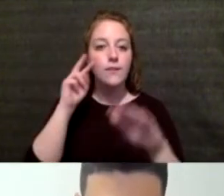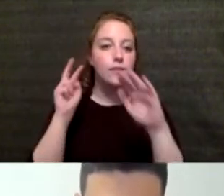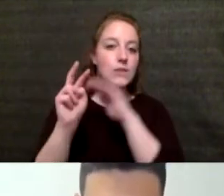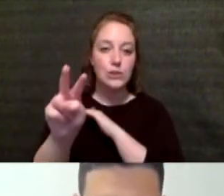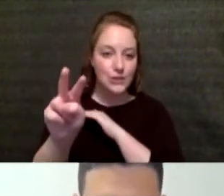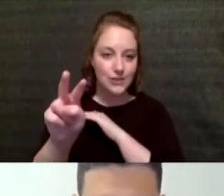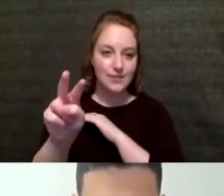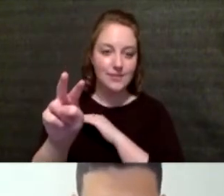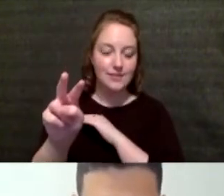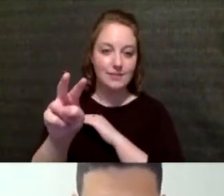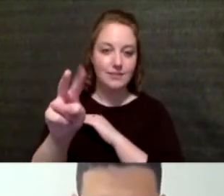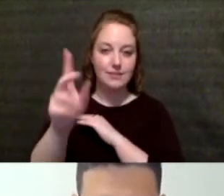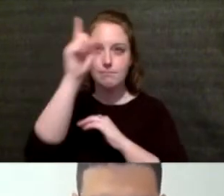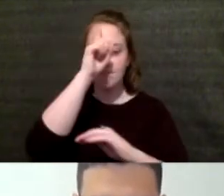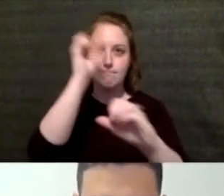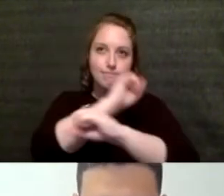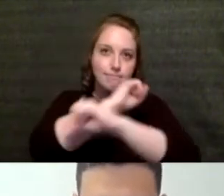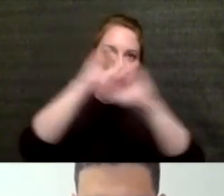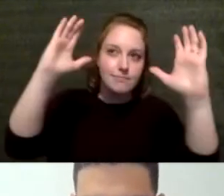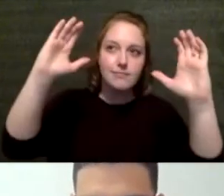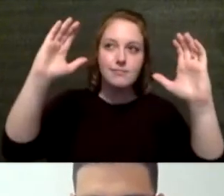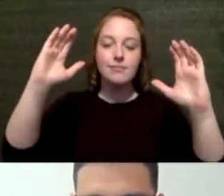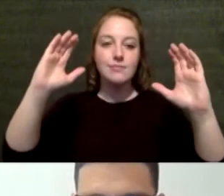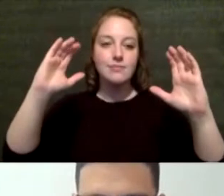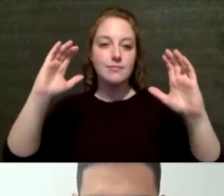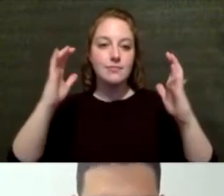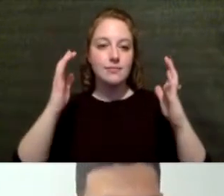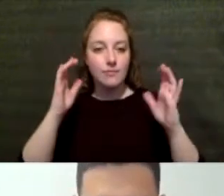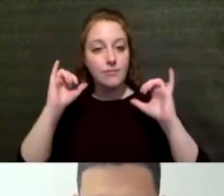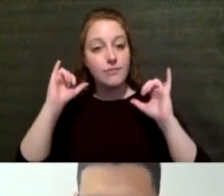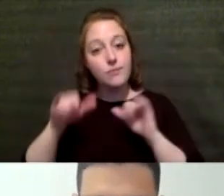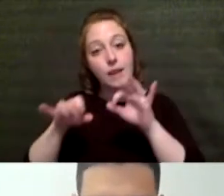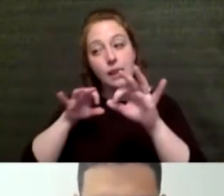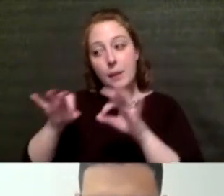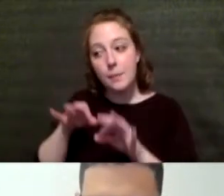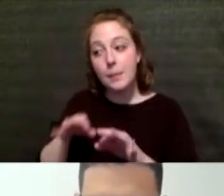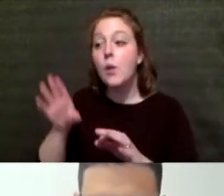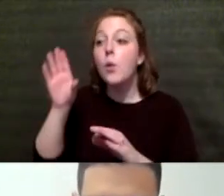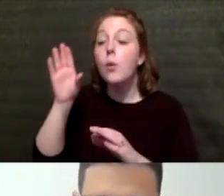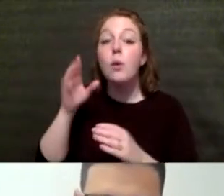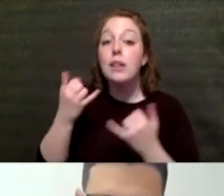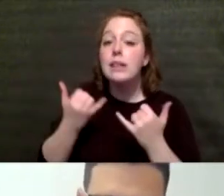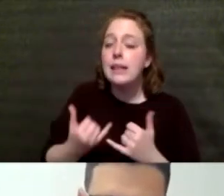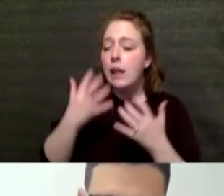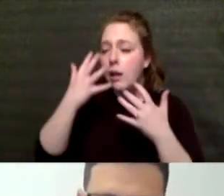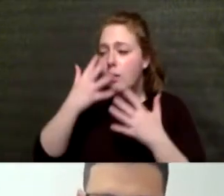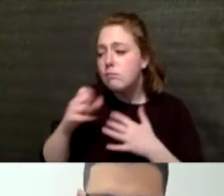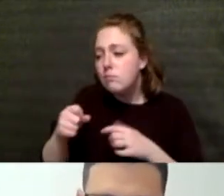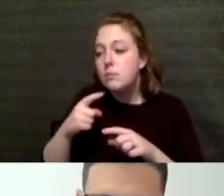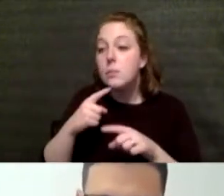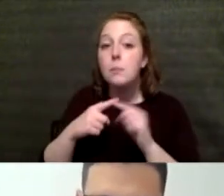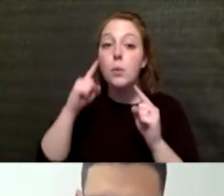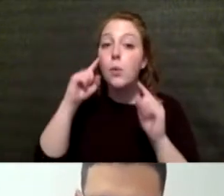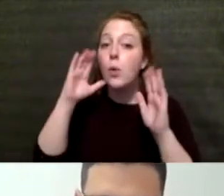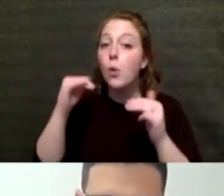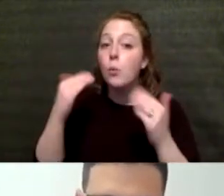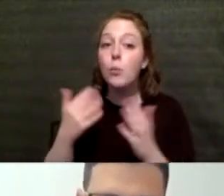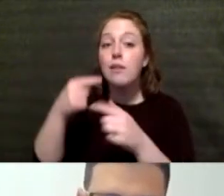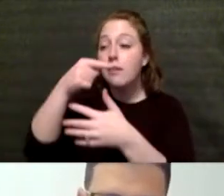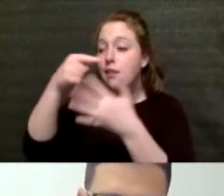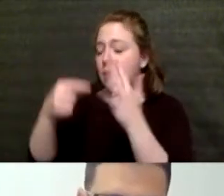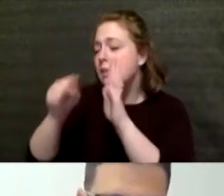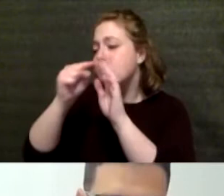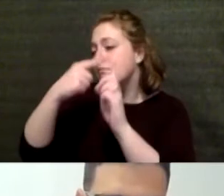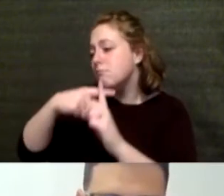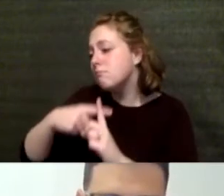casting vision and we're casting, Hey, this is what it's going to be, you know, that's where the hope comes from. And if it's about